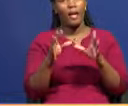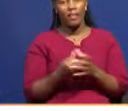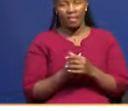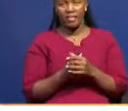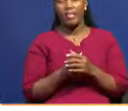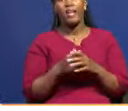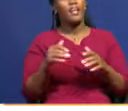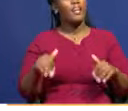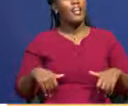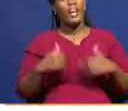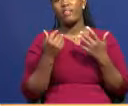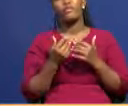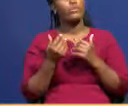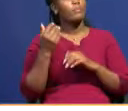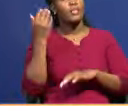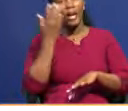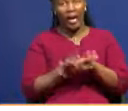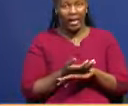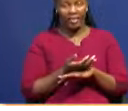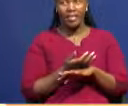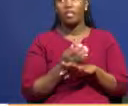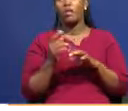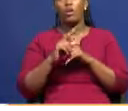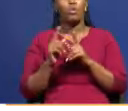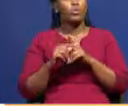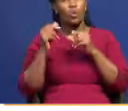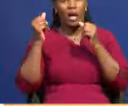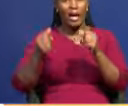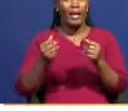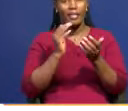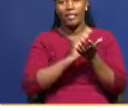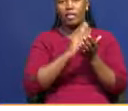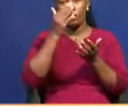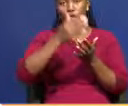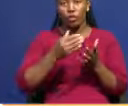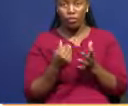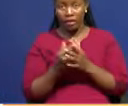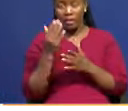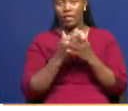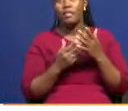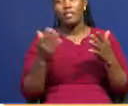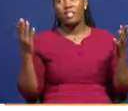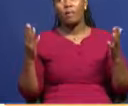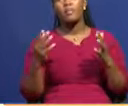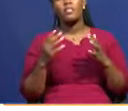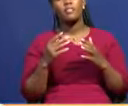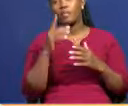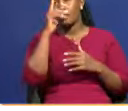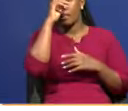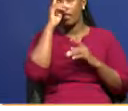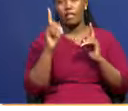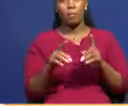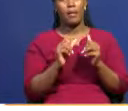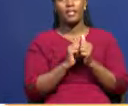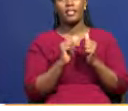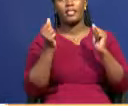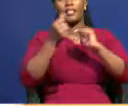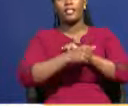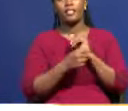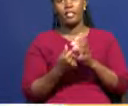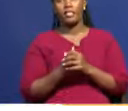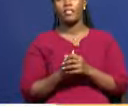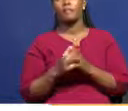high, and we won't be able to fund it. Okay. So something serious must happen. A radical thing must happen. For mm-hmm.